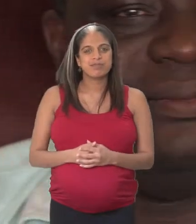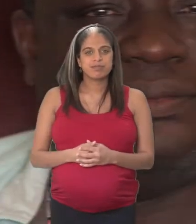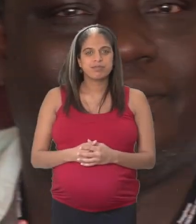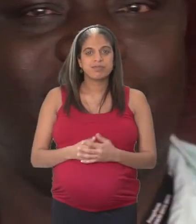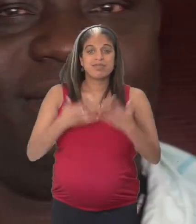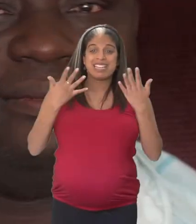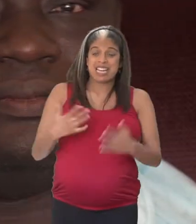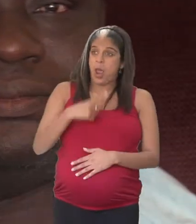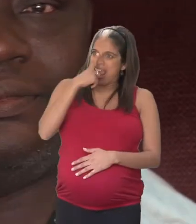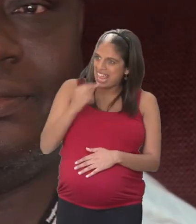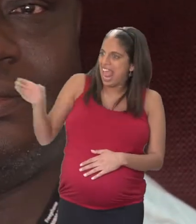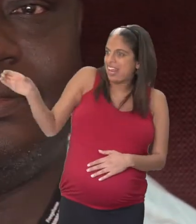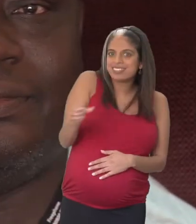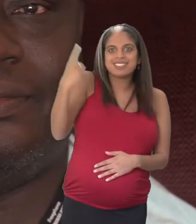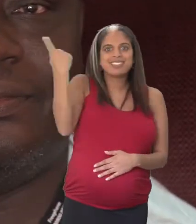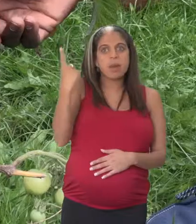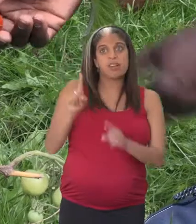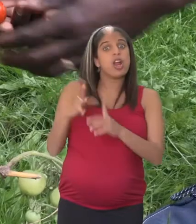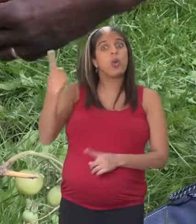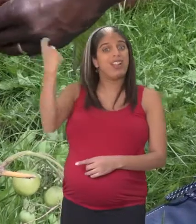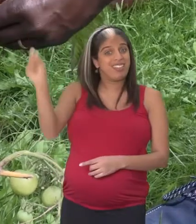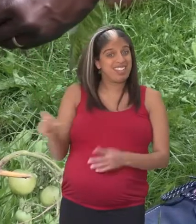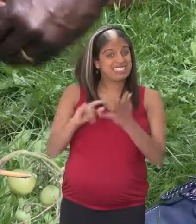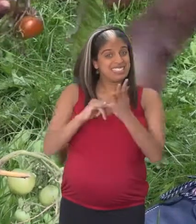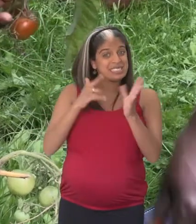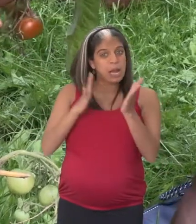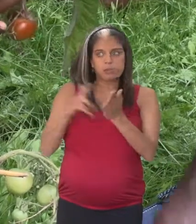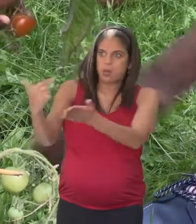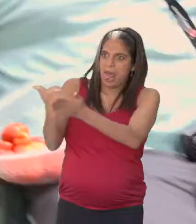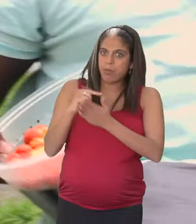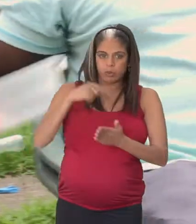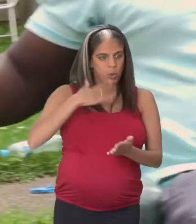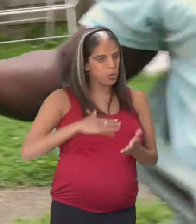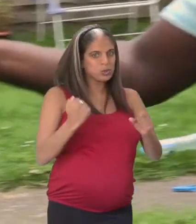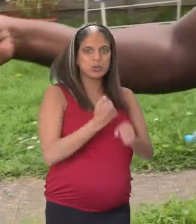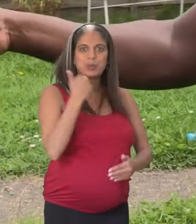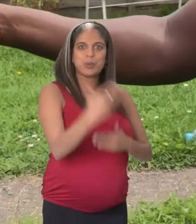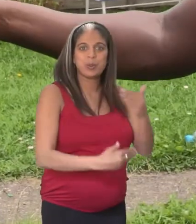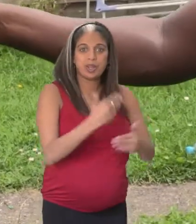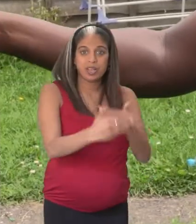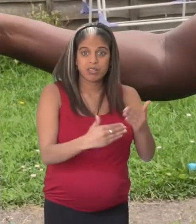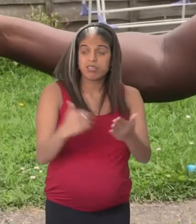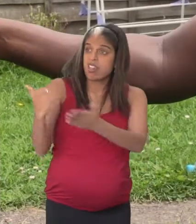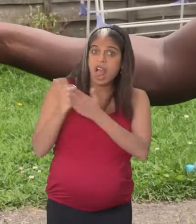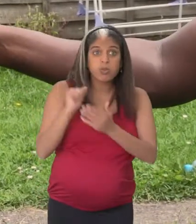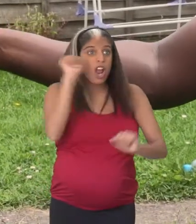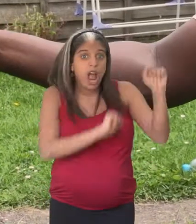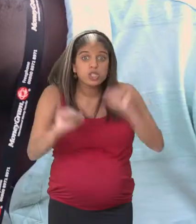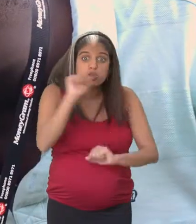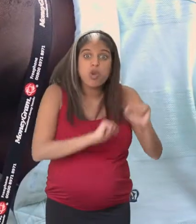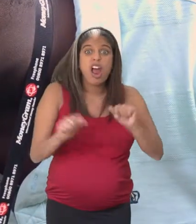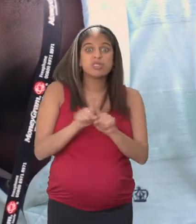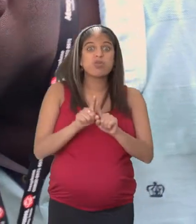But now I can employ somebody like Sam to help me what I want to do. Santa may help me in the housework as well,